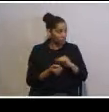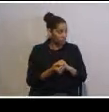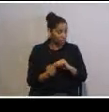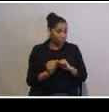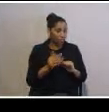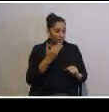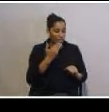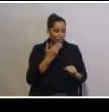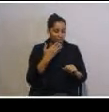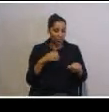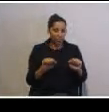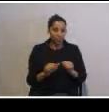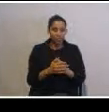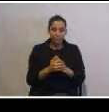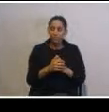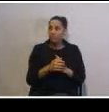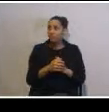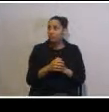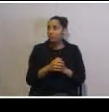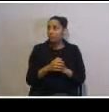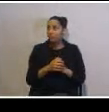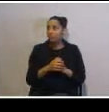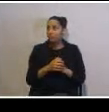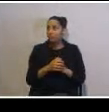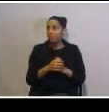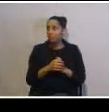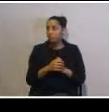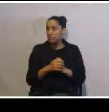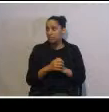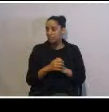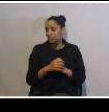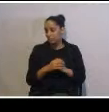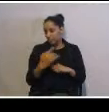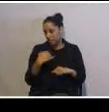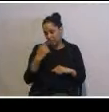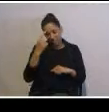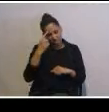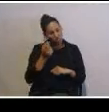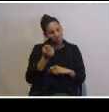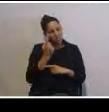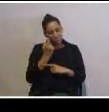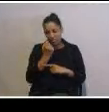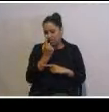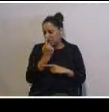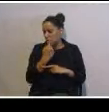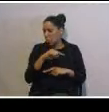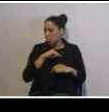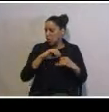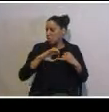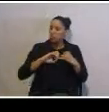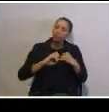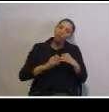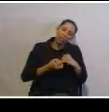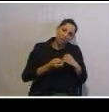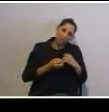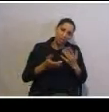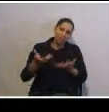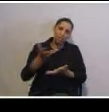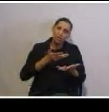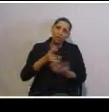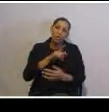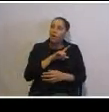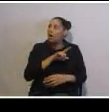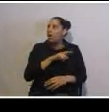now. So I think you got the gist of what we're trying to say today. We didn't want to